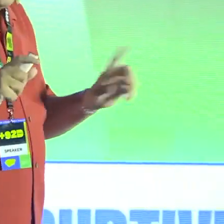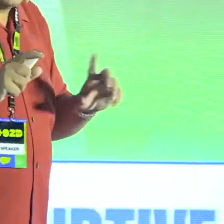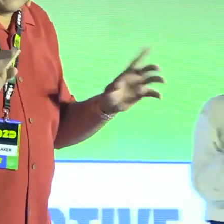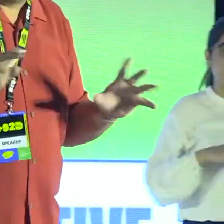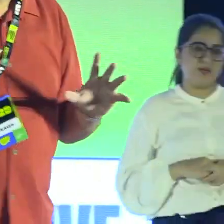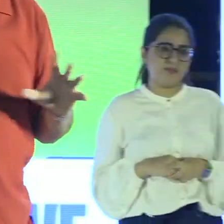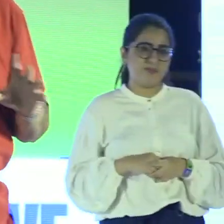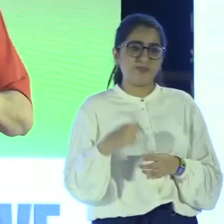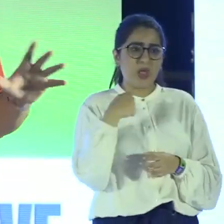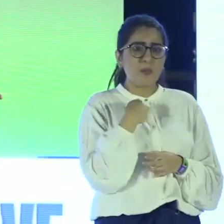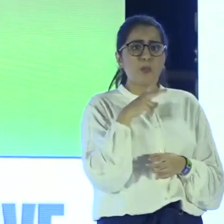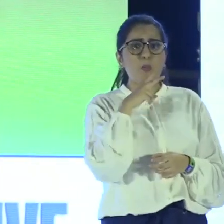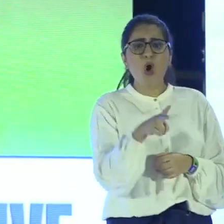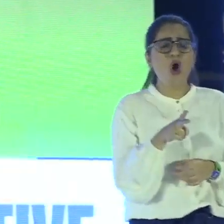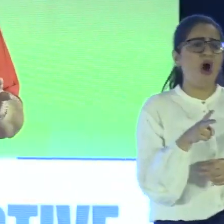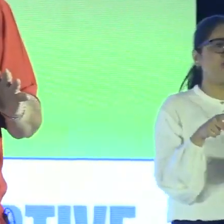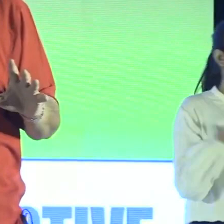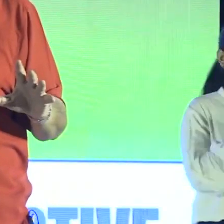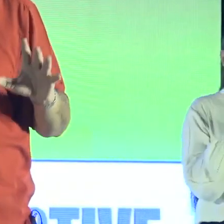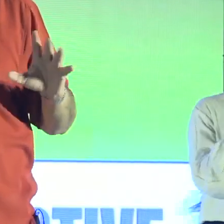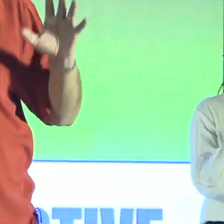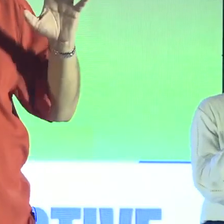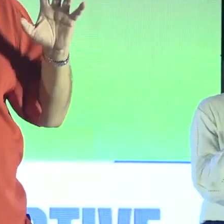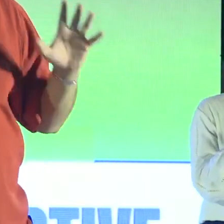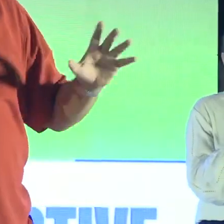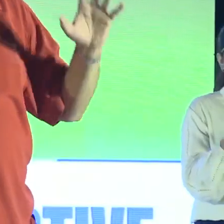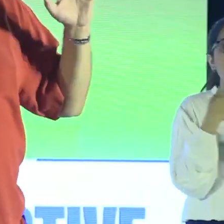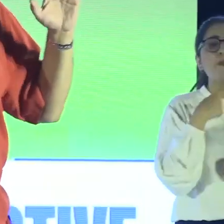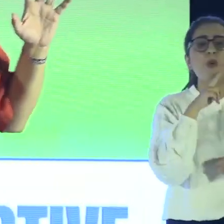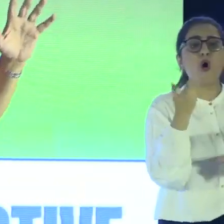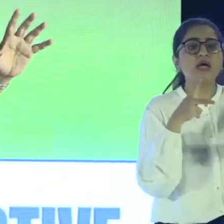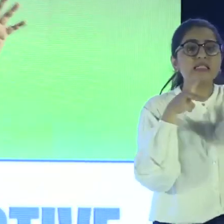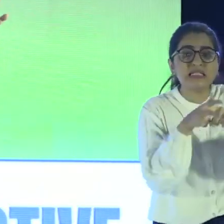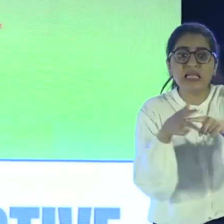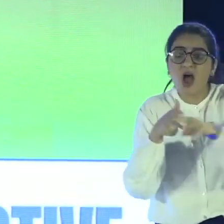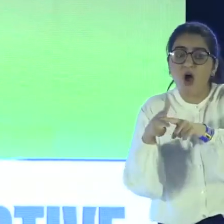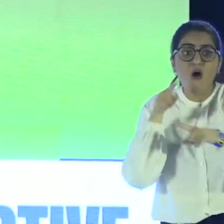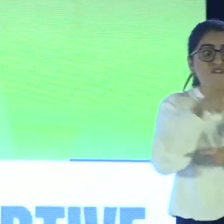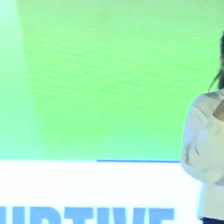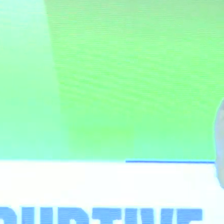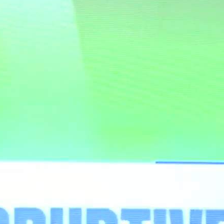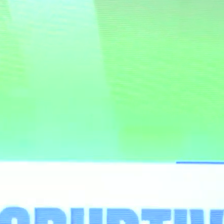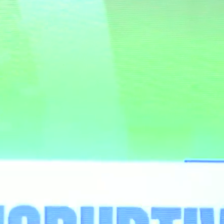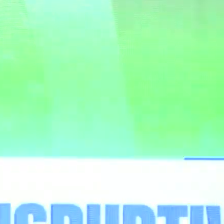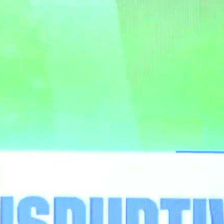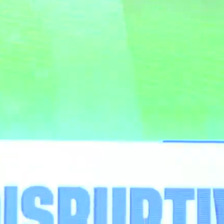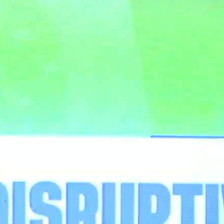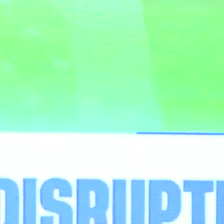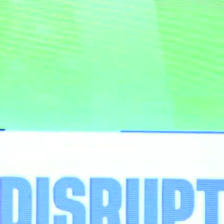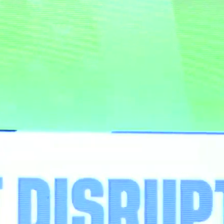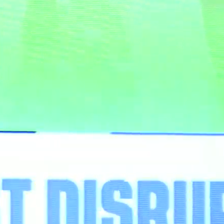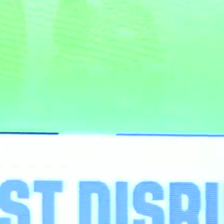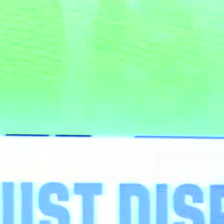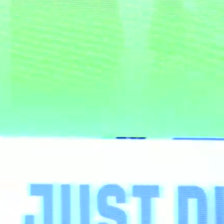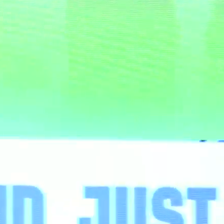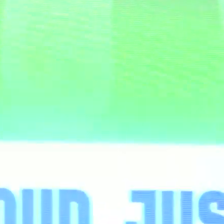I'm not talking about against it, not at all. I'm saying a disruption is a huge responsibility. The word I didn't pick